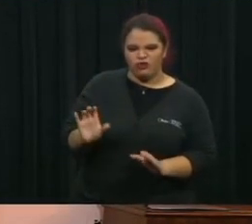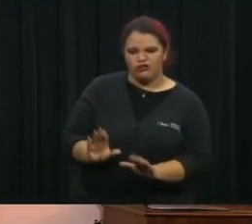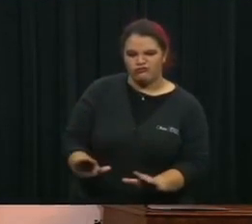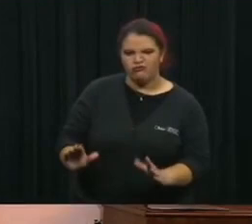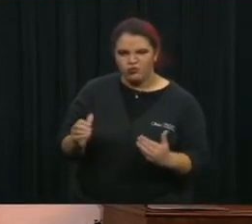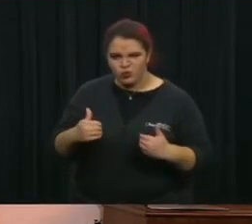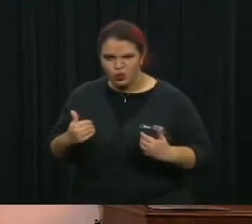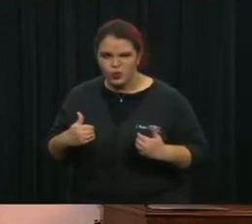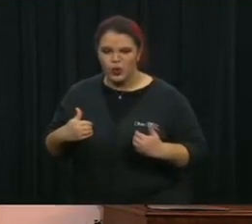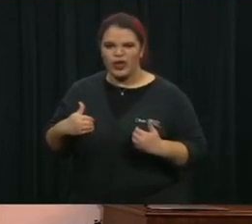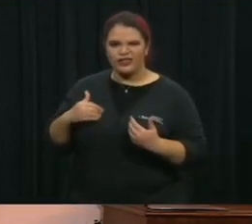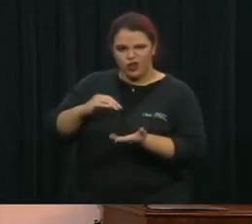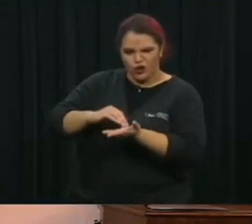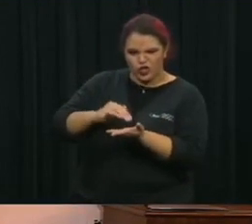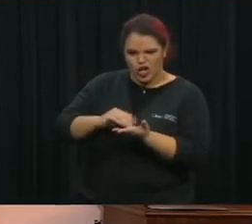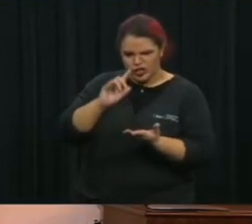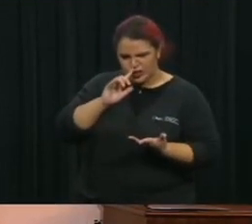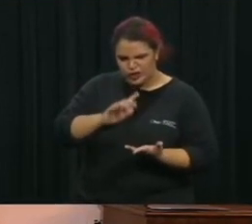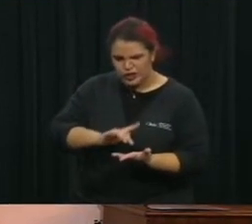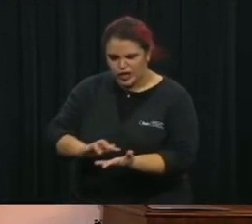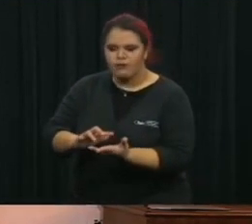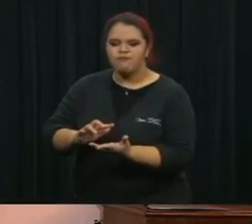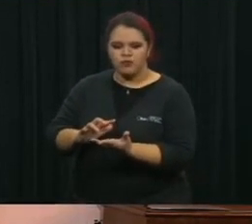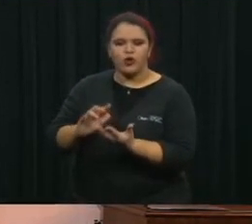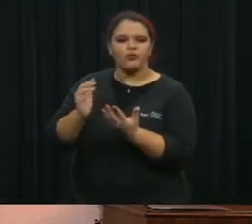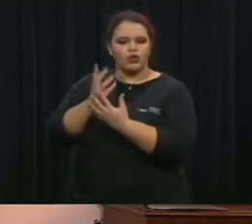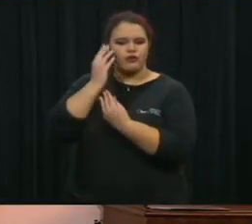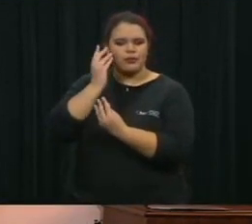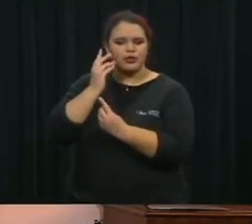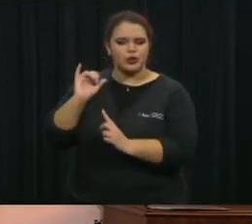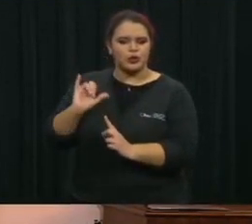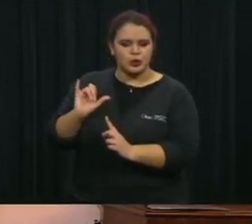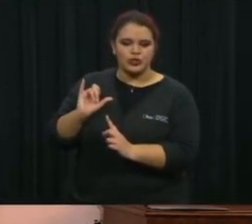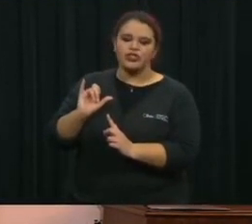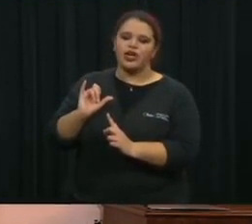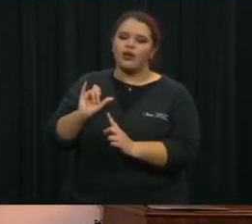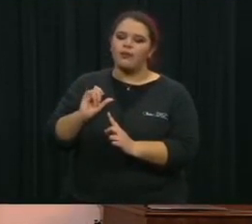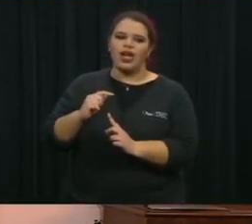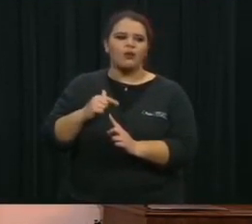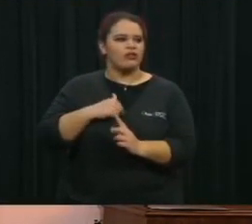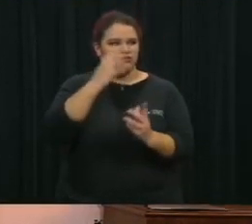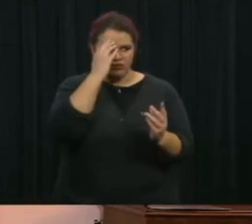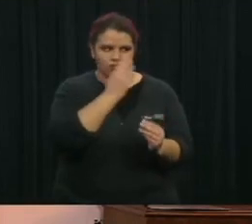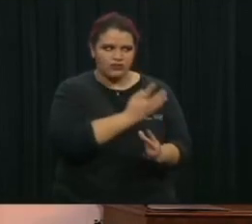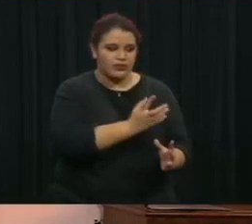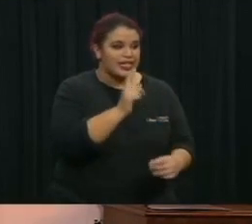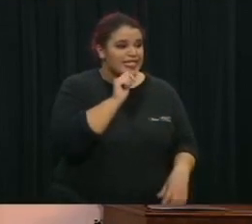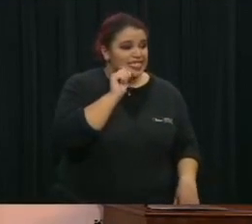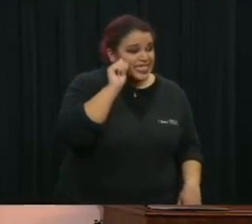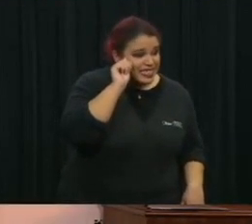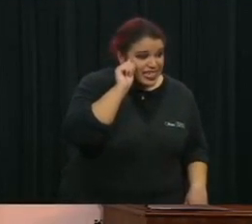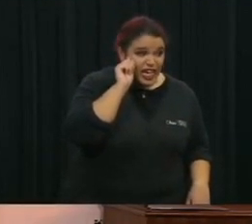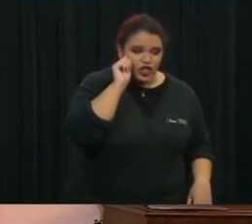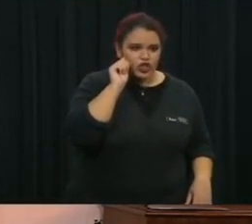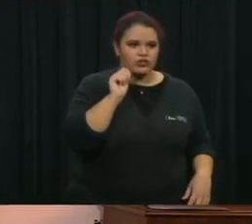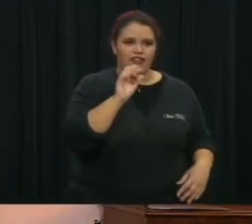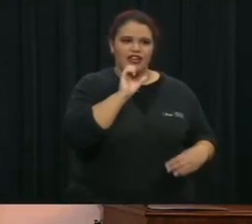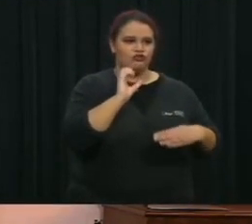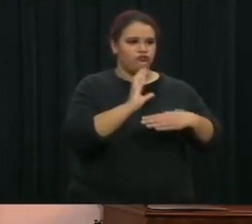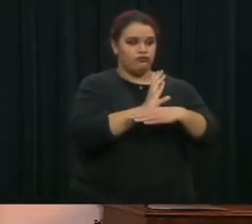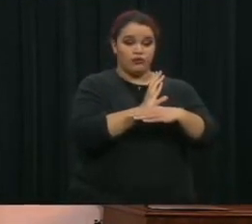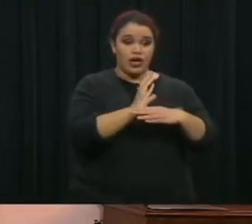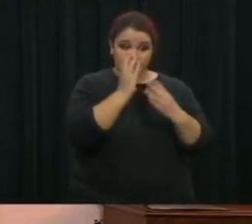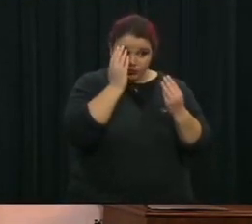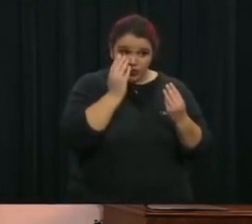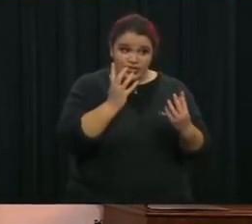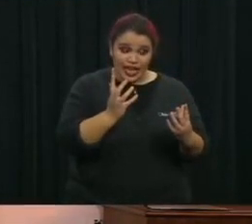getting this and getting sick. So I just want us, teenagers of every age, I've told you the 1 in 250